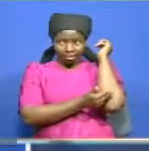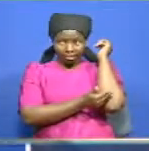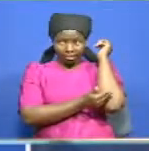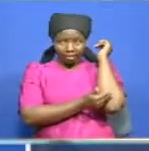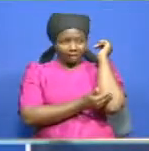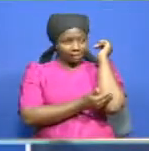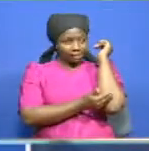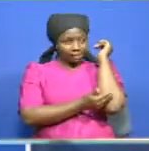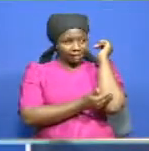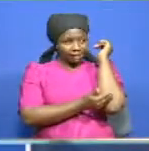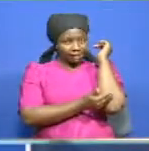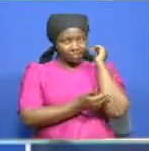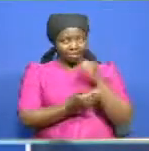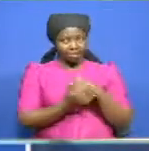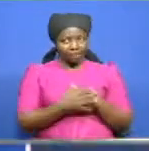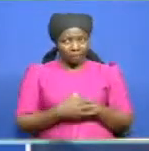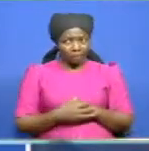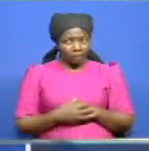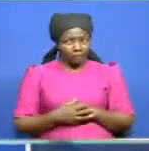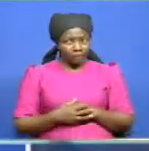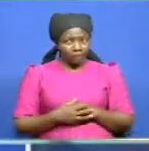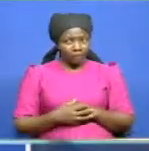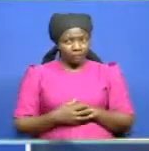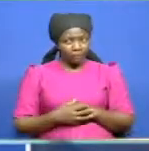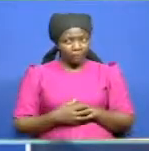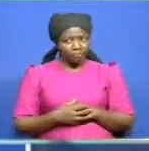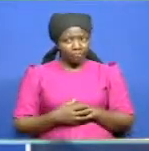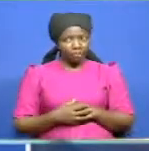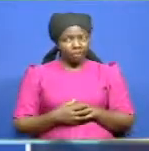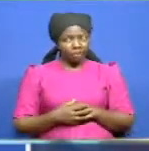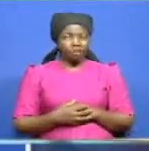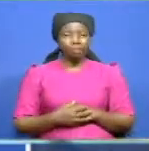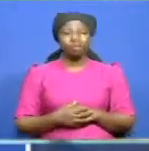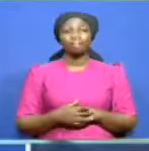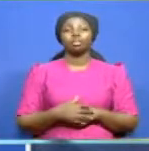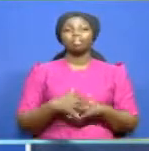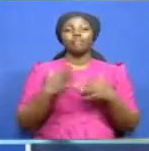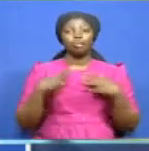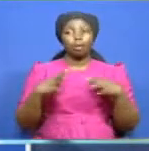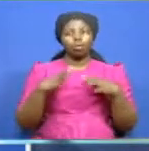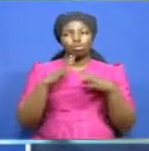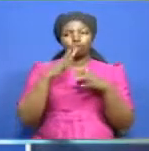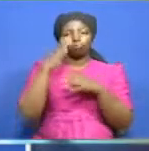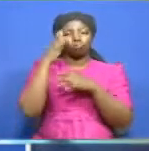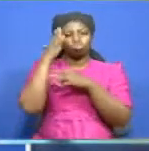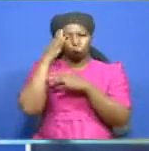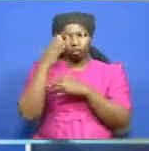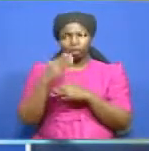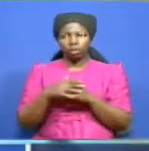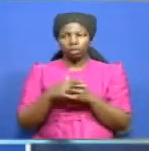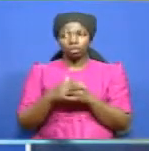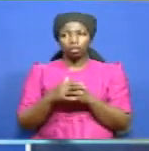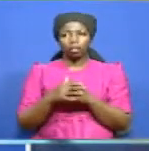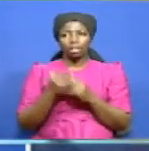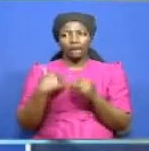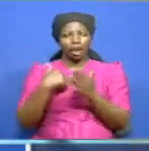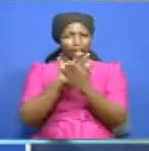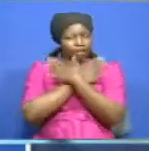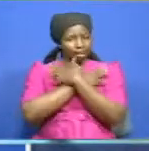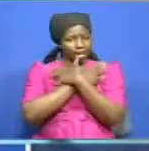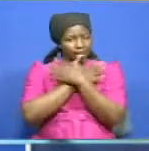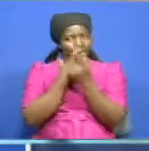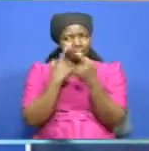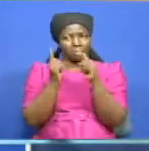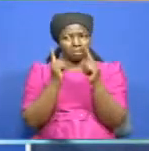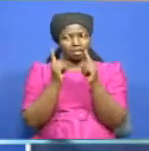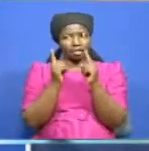tuseme. Mpaka nilipoanza kuwa kubwa kubwa, watu wakaanza kujua. Walivyojua marafiki na wakaa, yani marafiki, yani